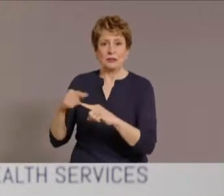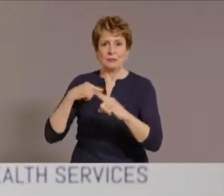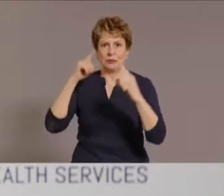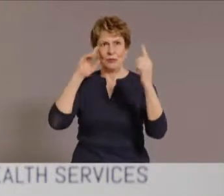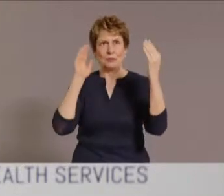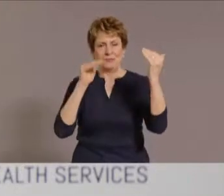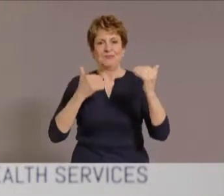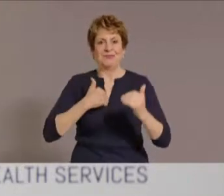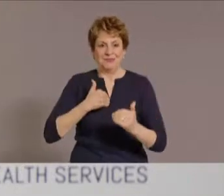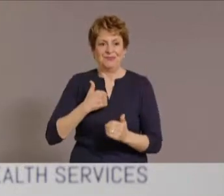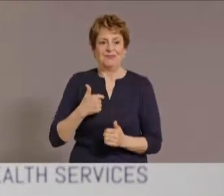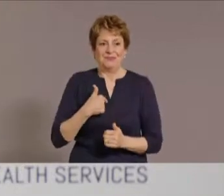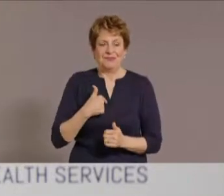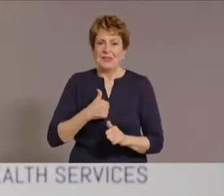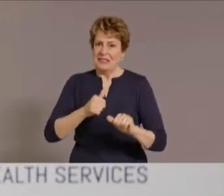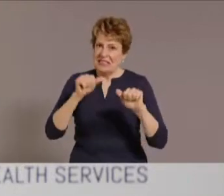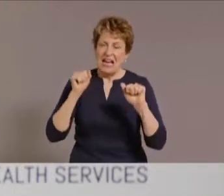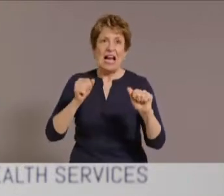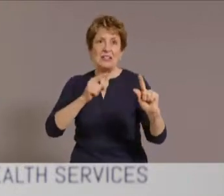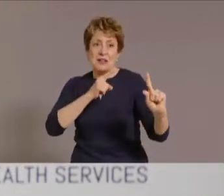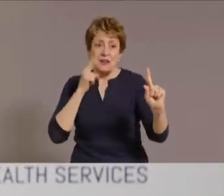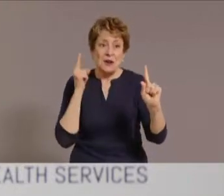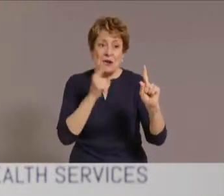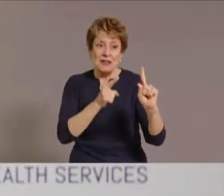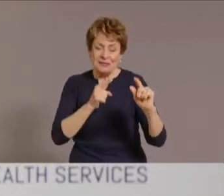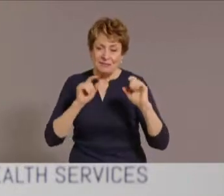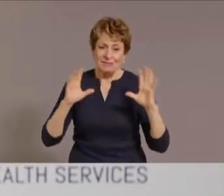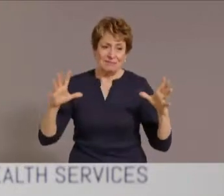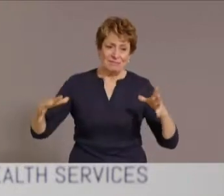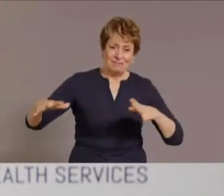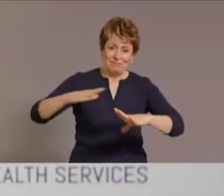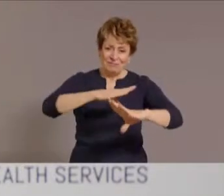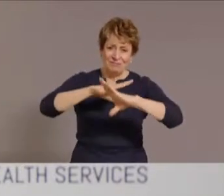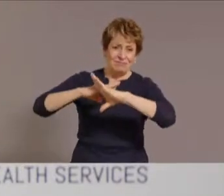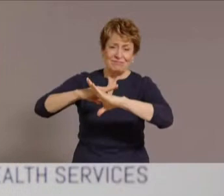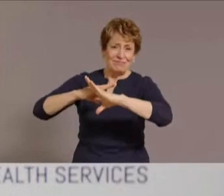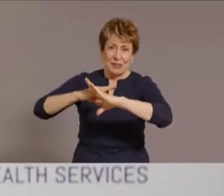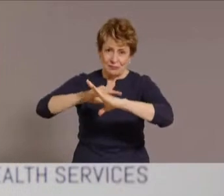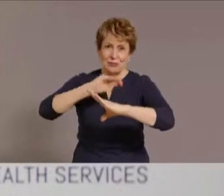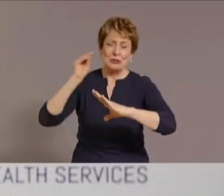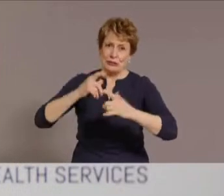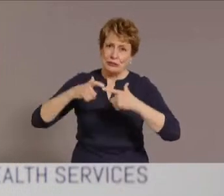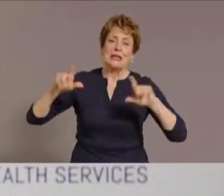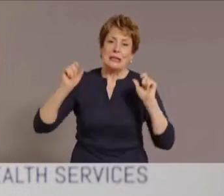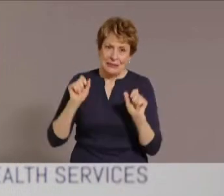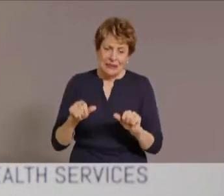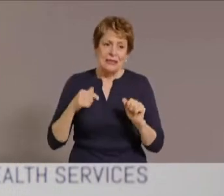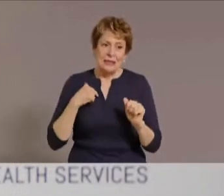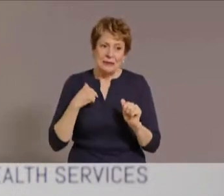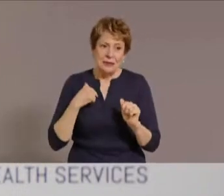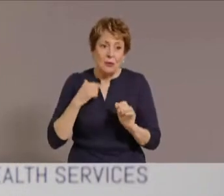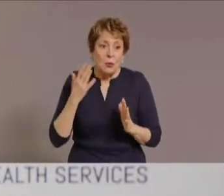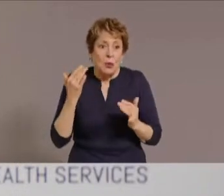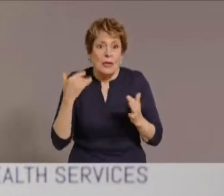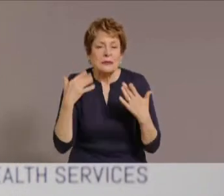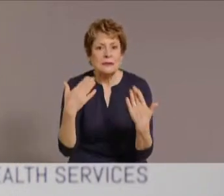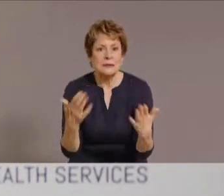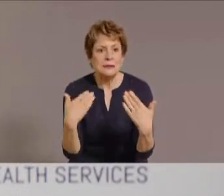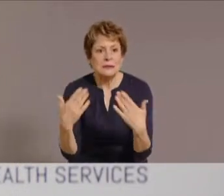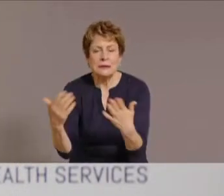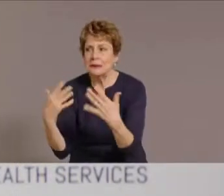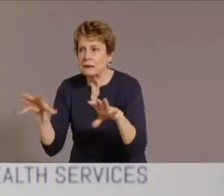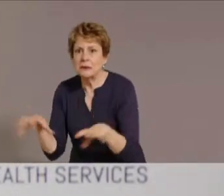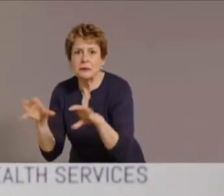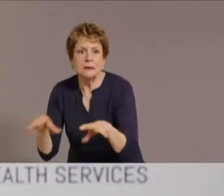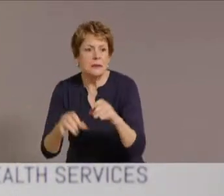I think that's always been a worry that we wouldn't reach herd immunity. And that's why we are taking such an active role in getting PSAs